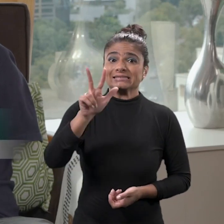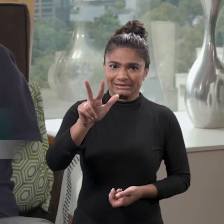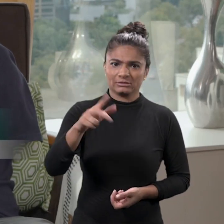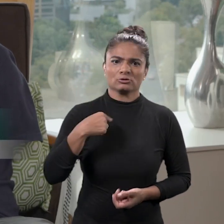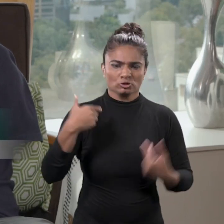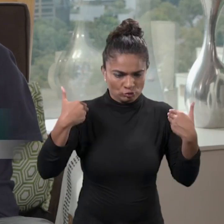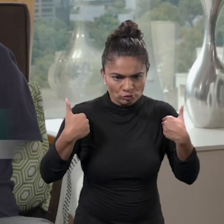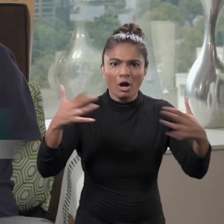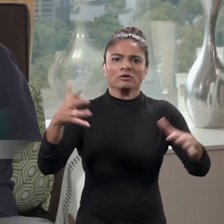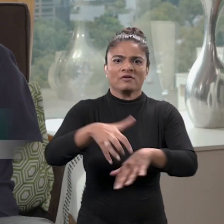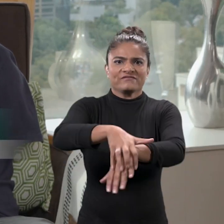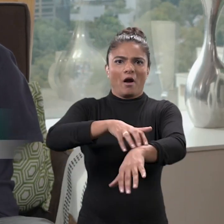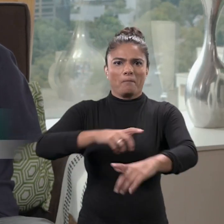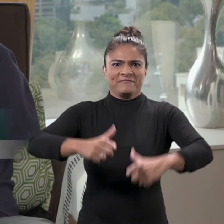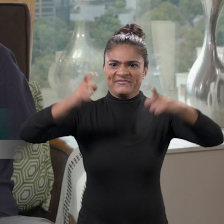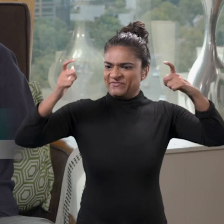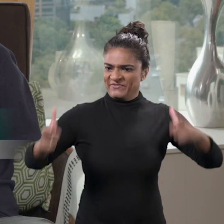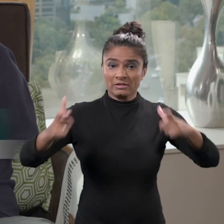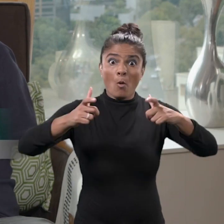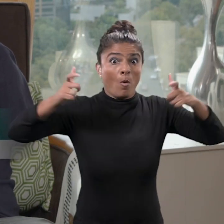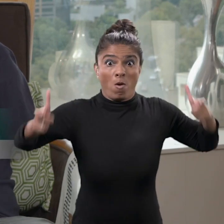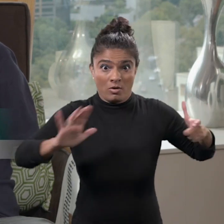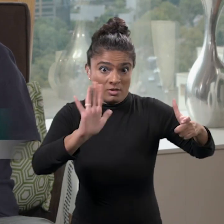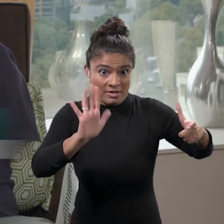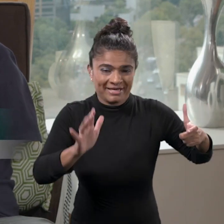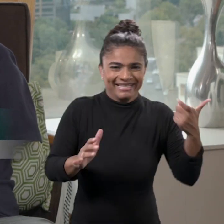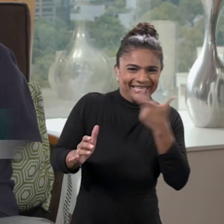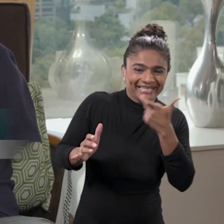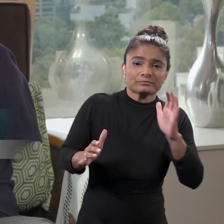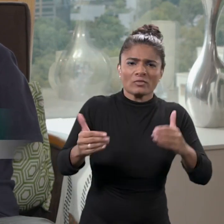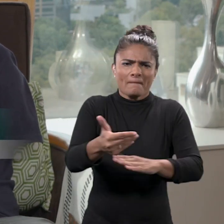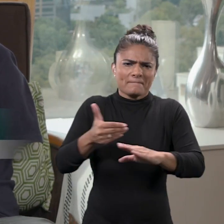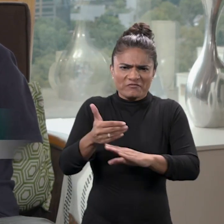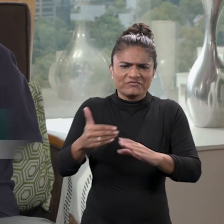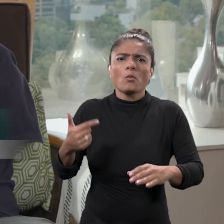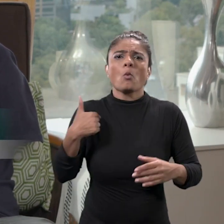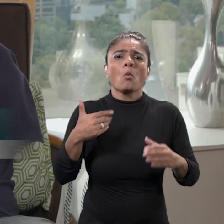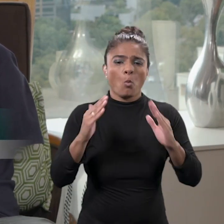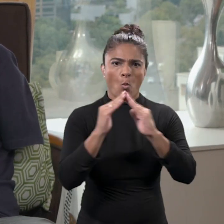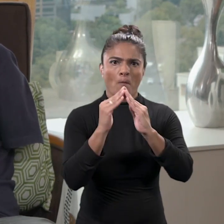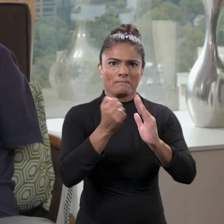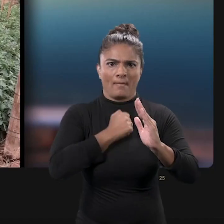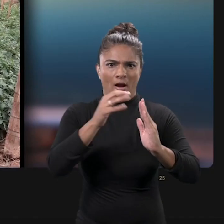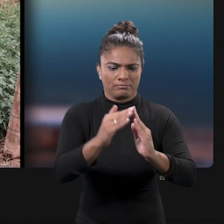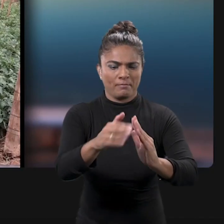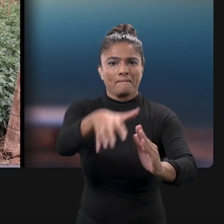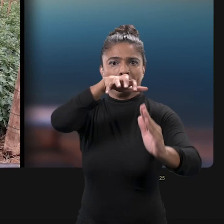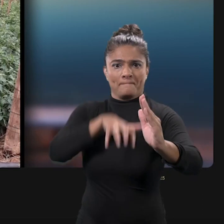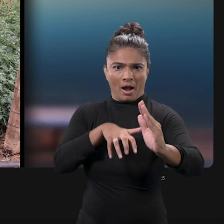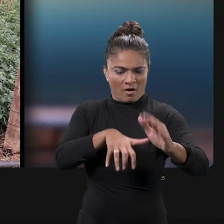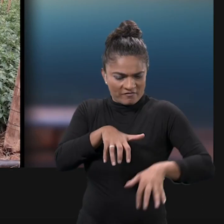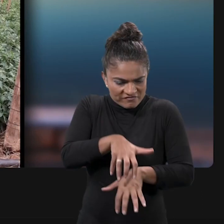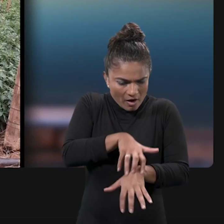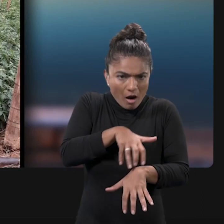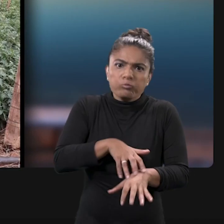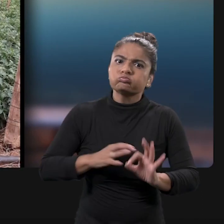farming on a bigger farm. Not that huge, but before then, obviously, I started off with the backyard farming, and I mean that was